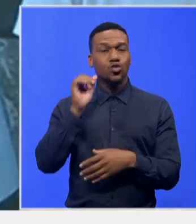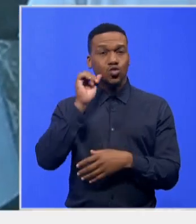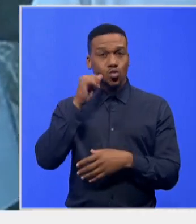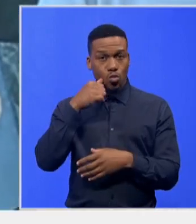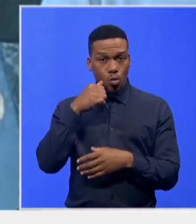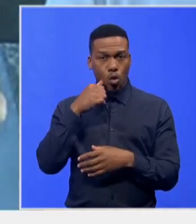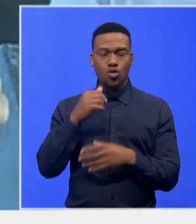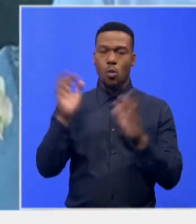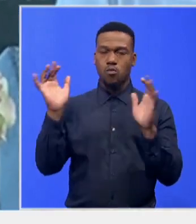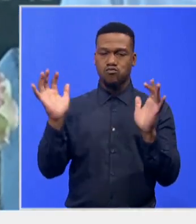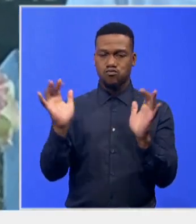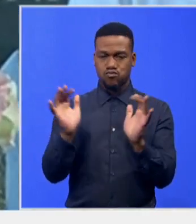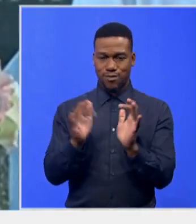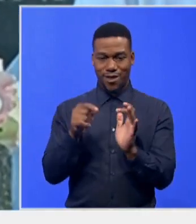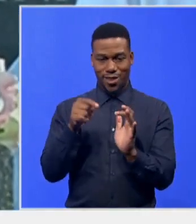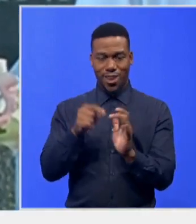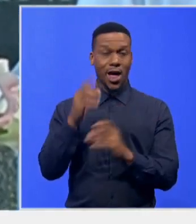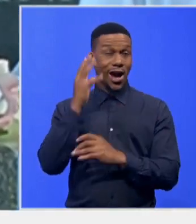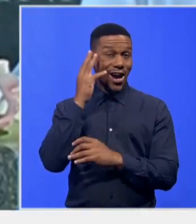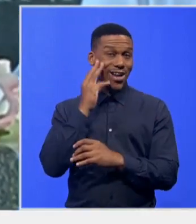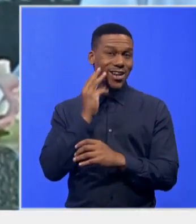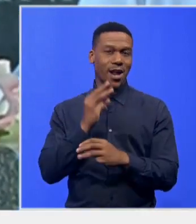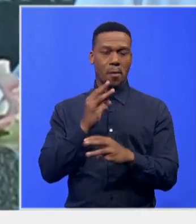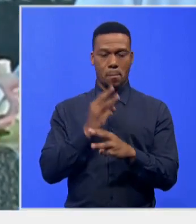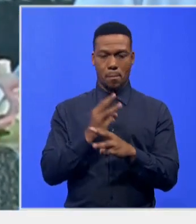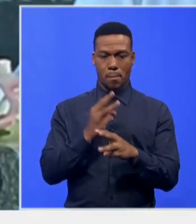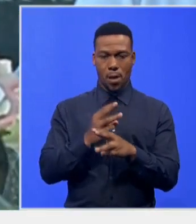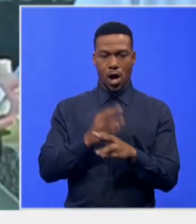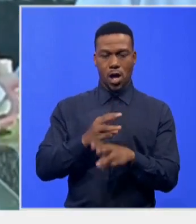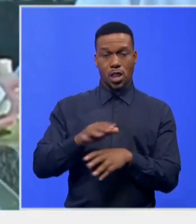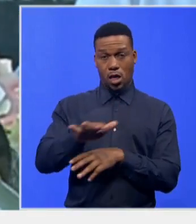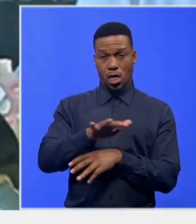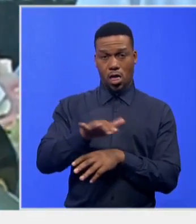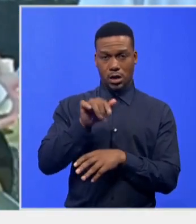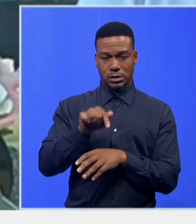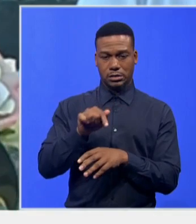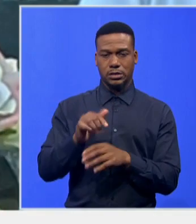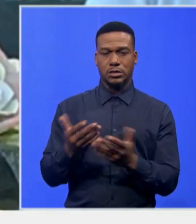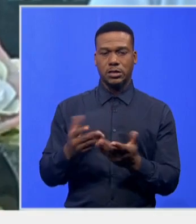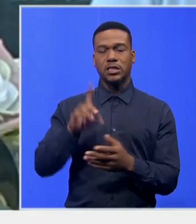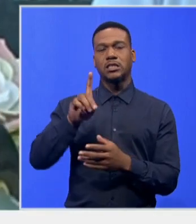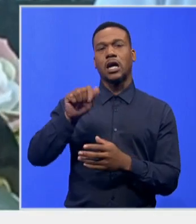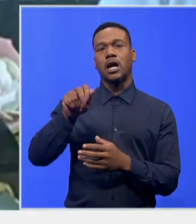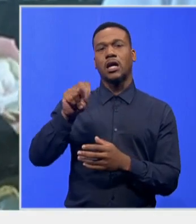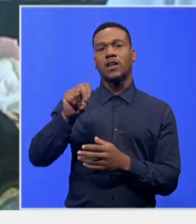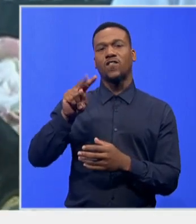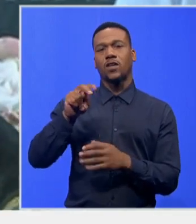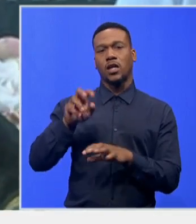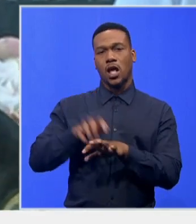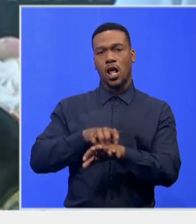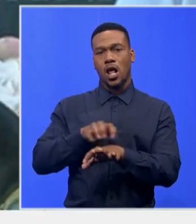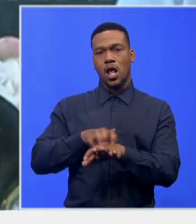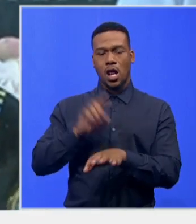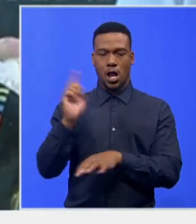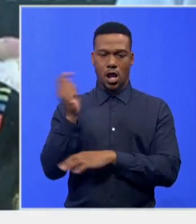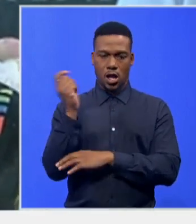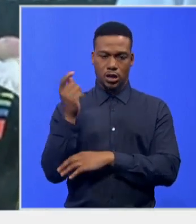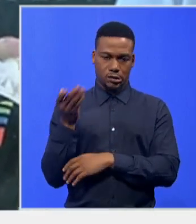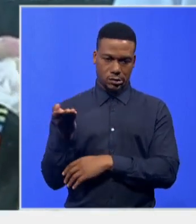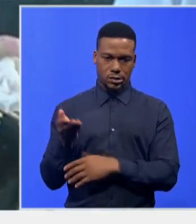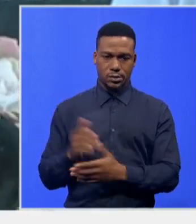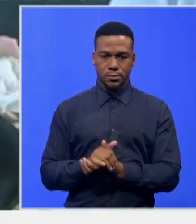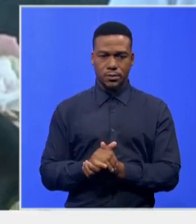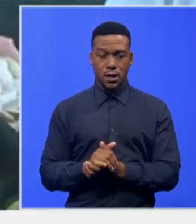my grandmother's place in Dan Village. Then Sunday we'll be doing our normal things. Probably